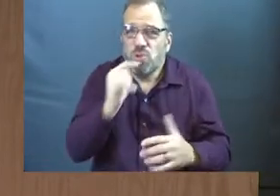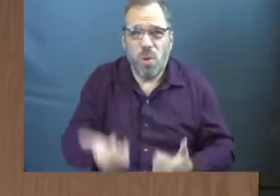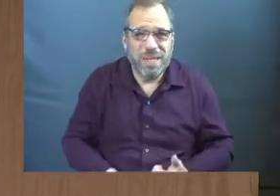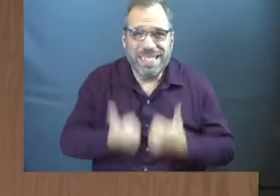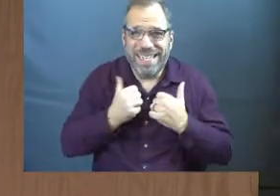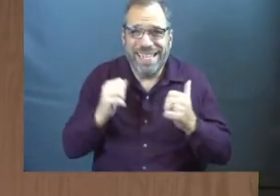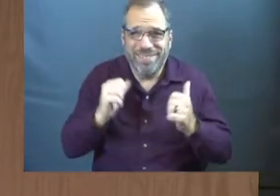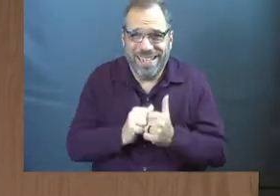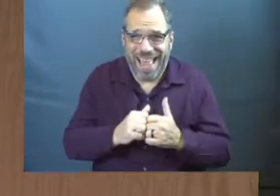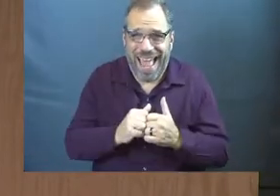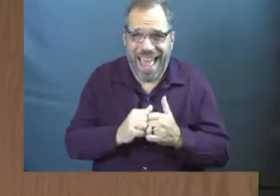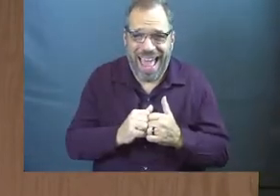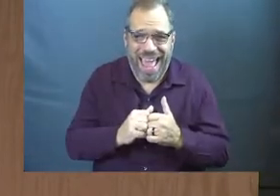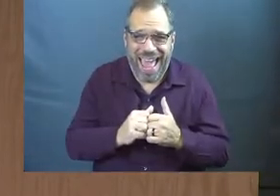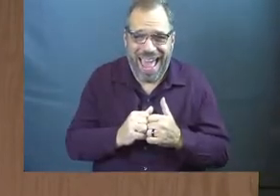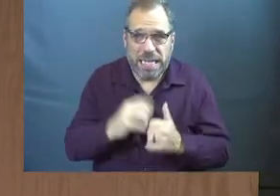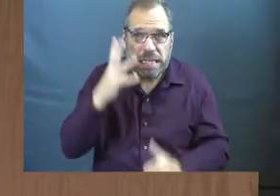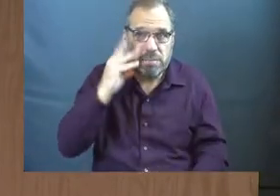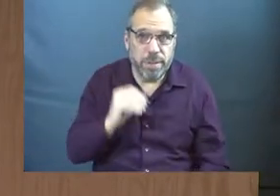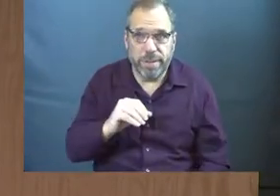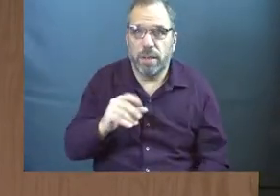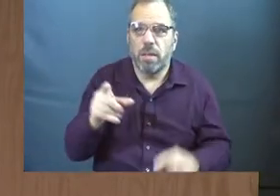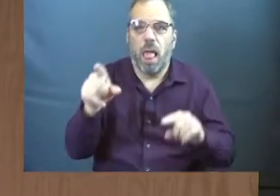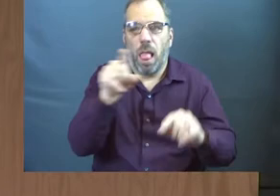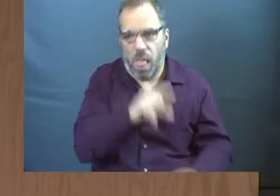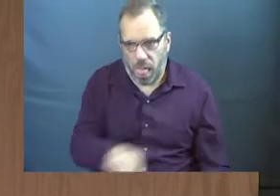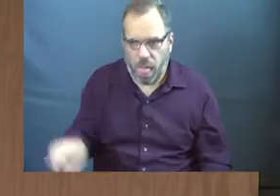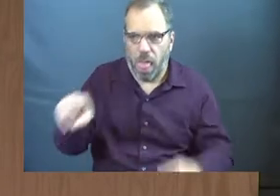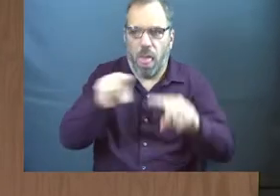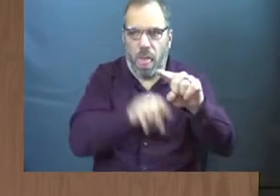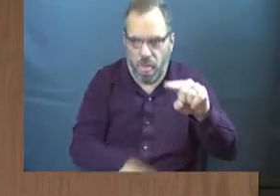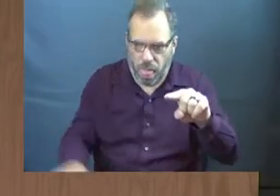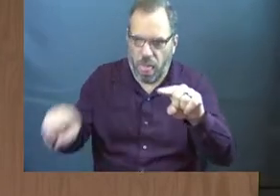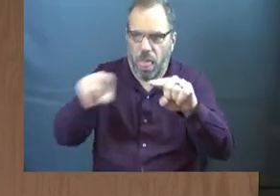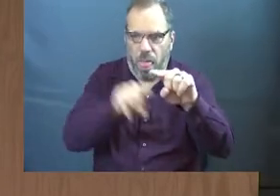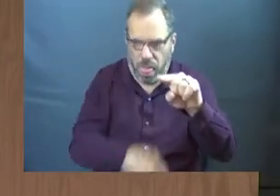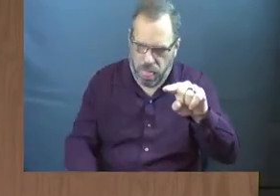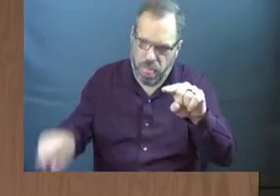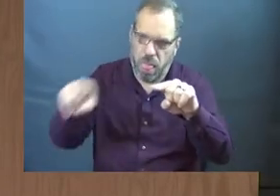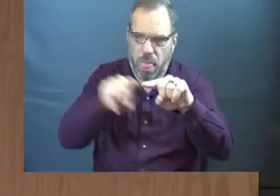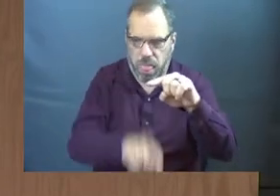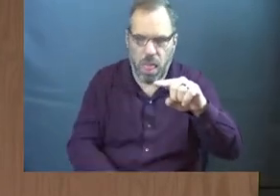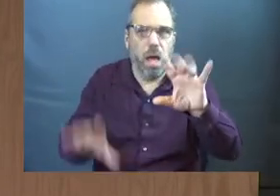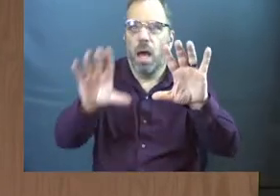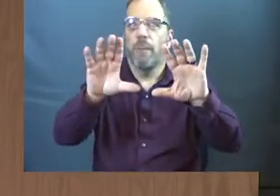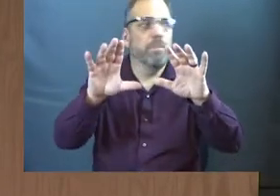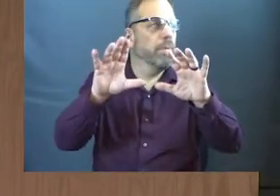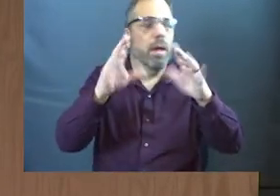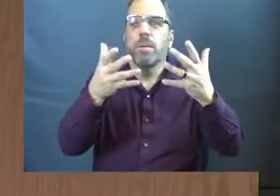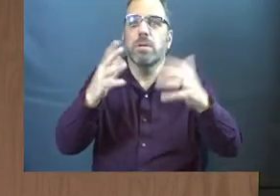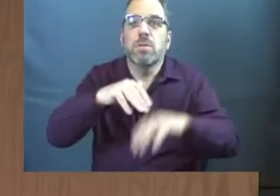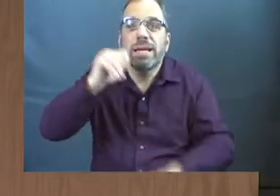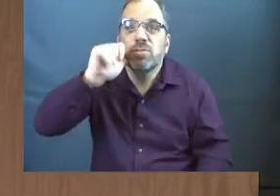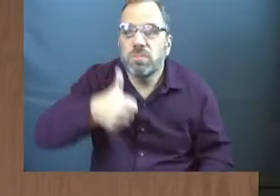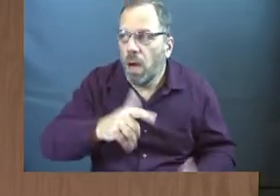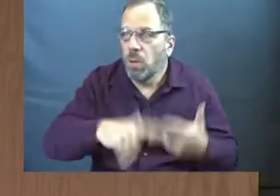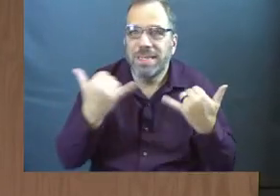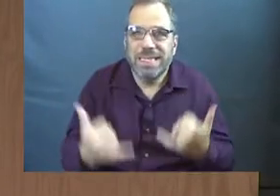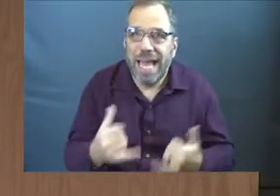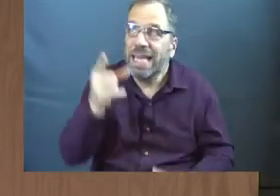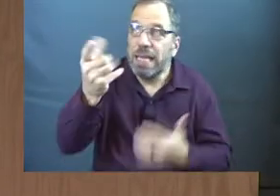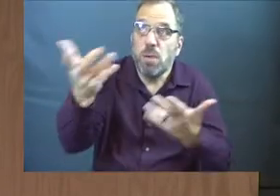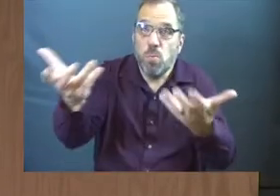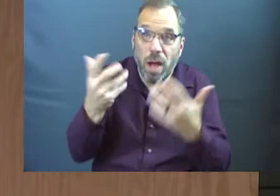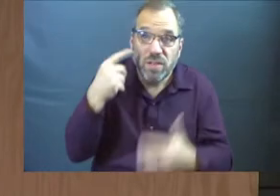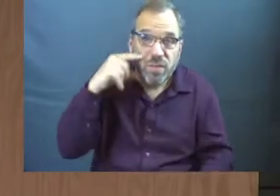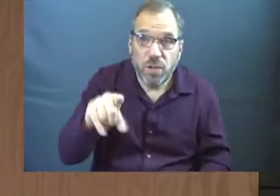live in that yo-yo kind of experience in your walk with him. Like there might be things tomorrow or today that he